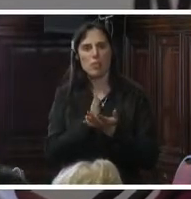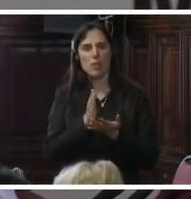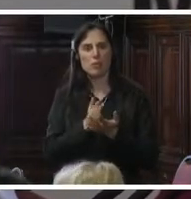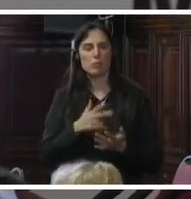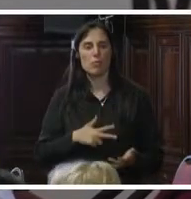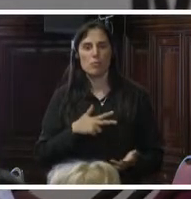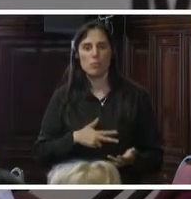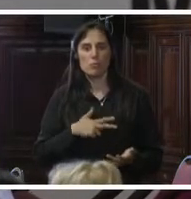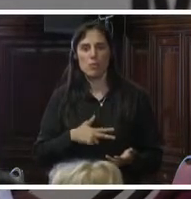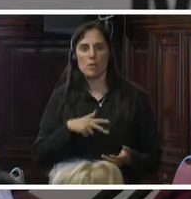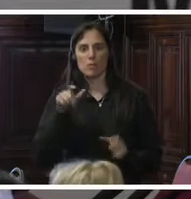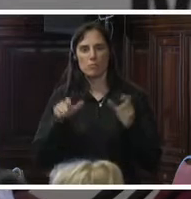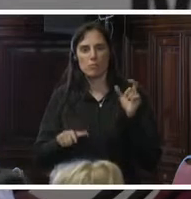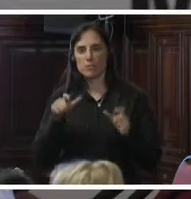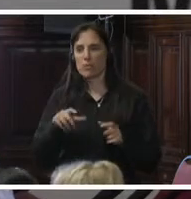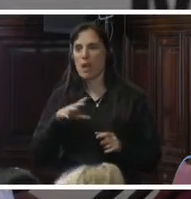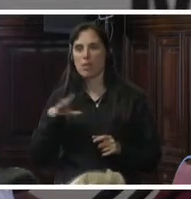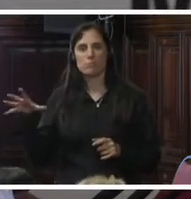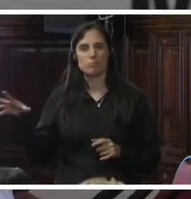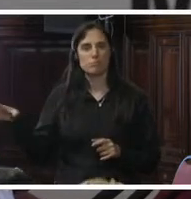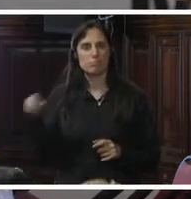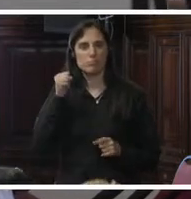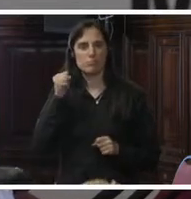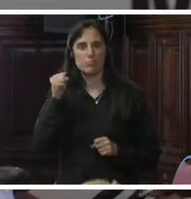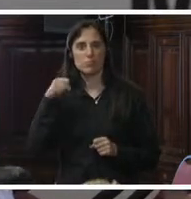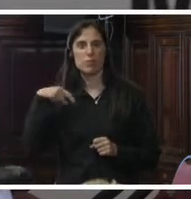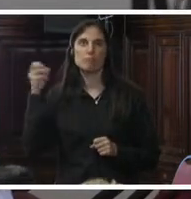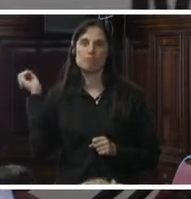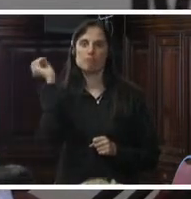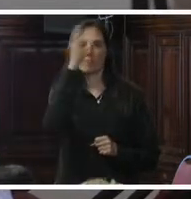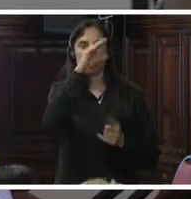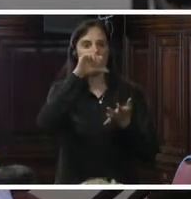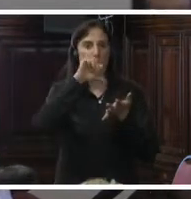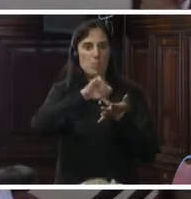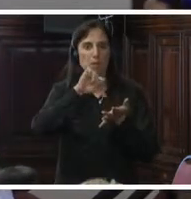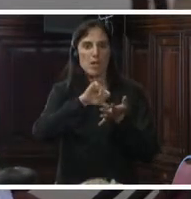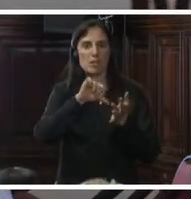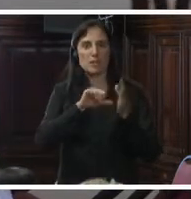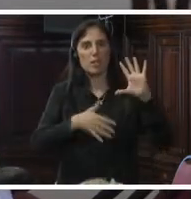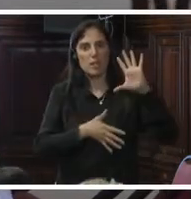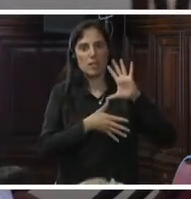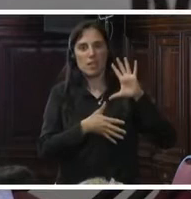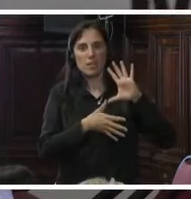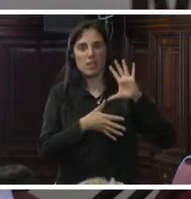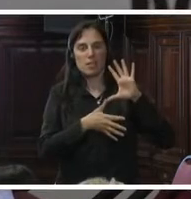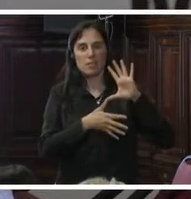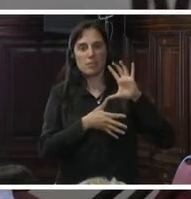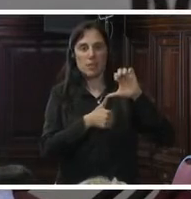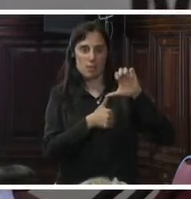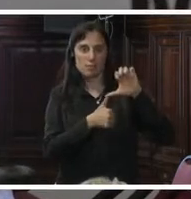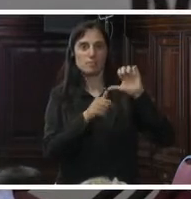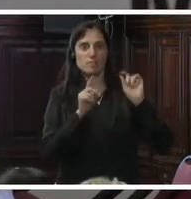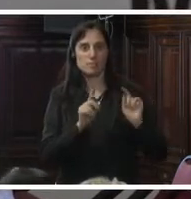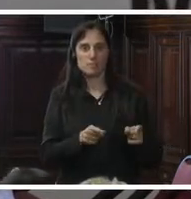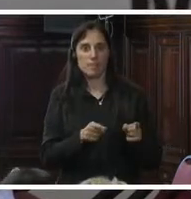smuggling and trafficking in Latin America and the Caribbean region. I'm